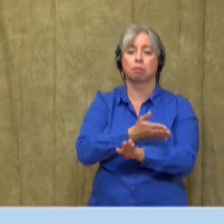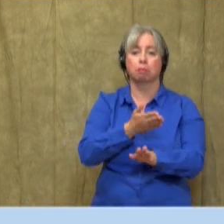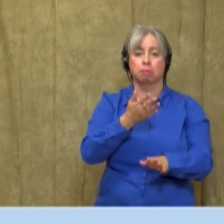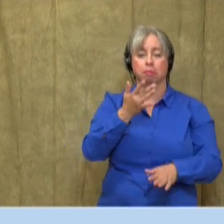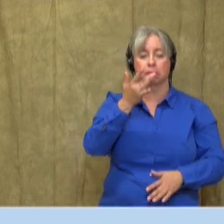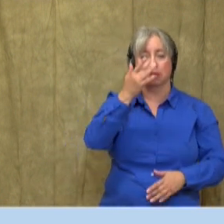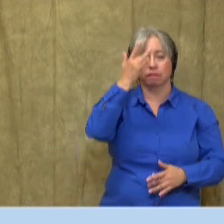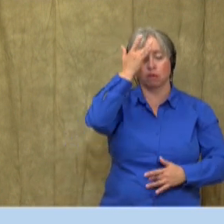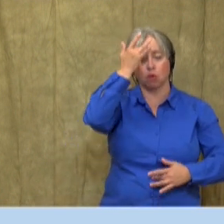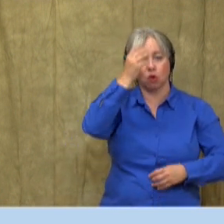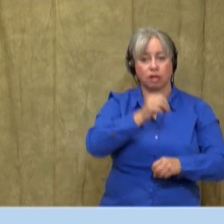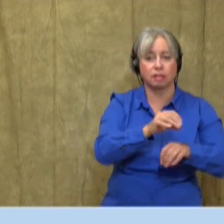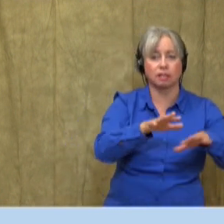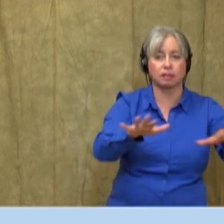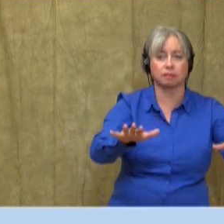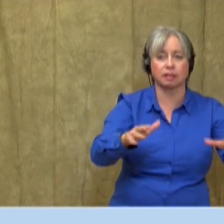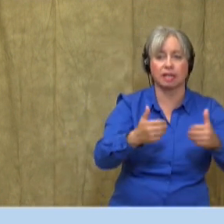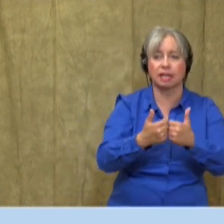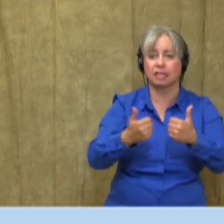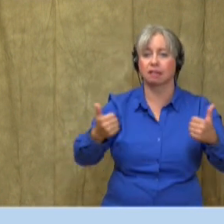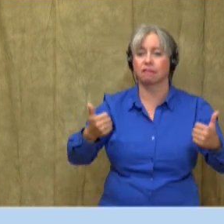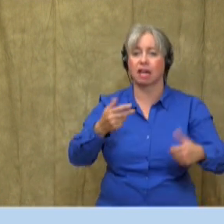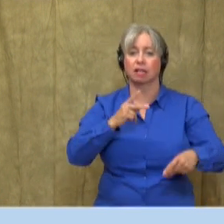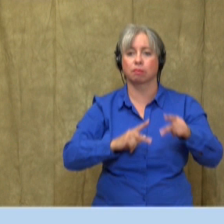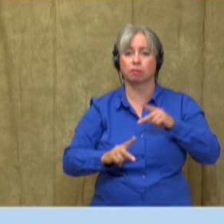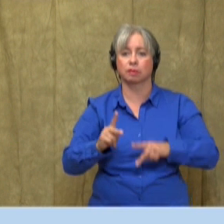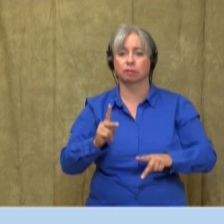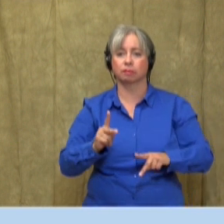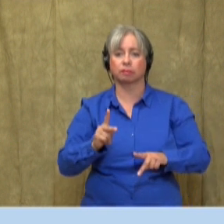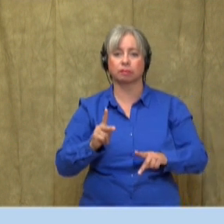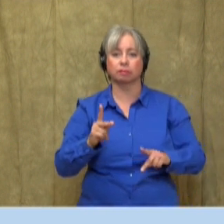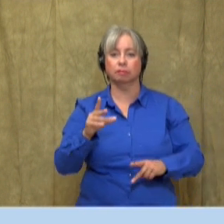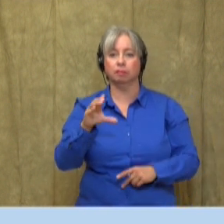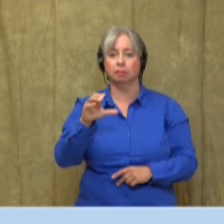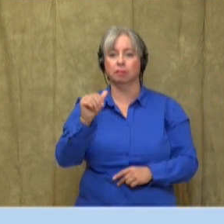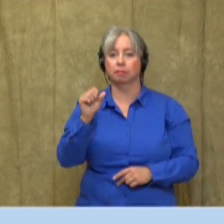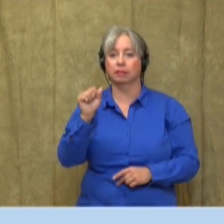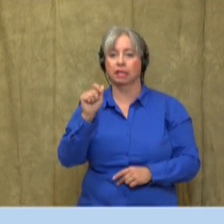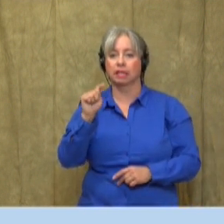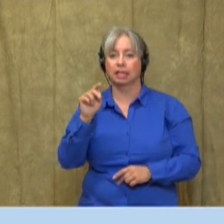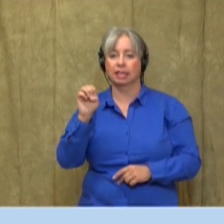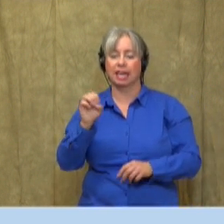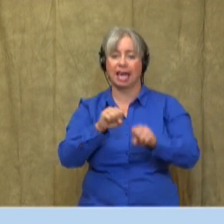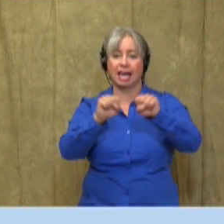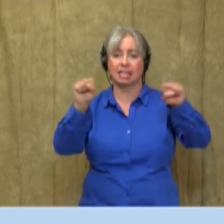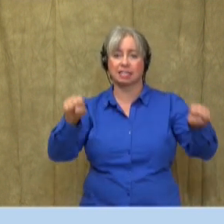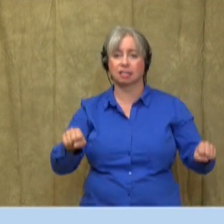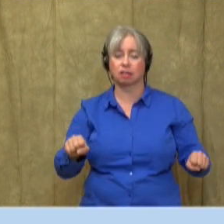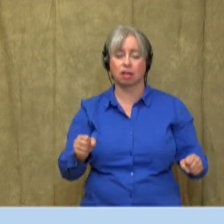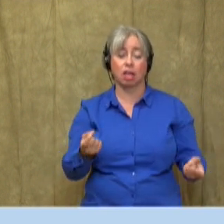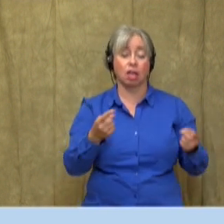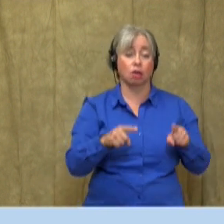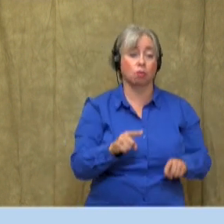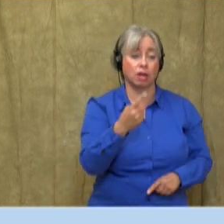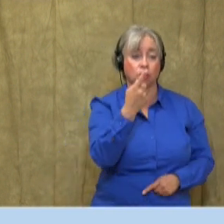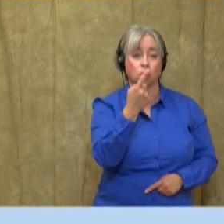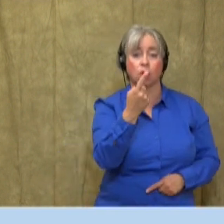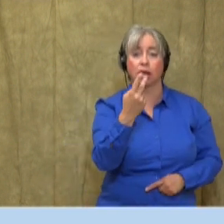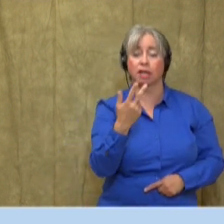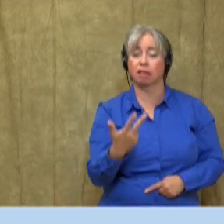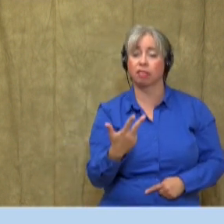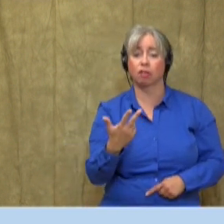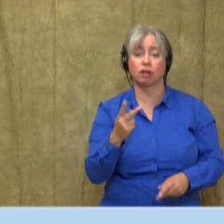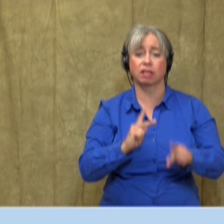feudal system rigidly divided the population into a caste system. But after the plague, when 1/3 of the people are dead, the